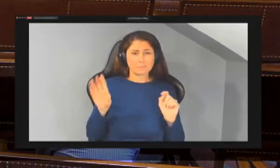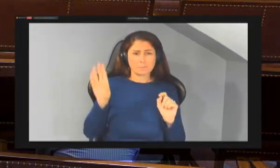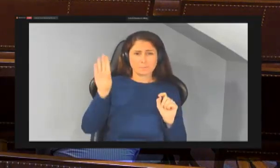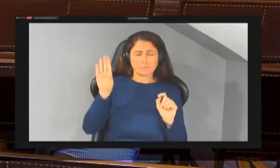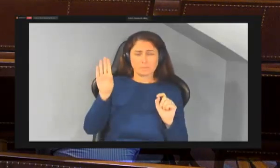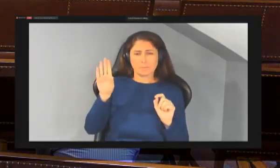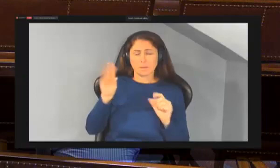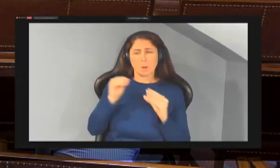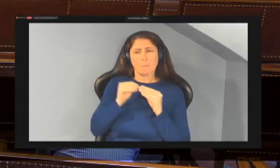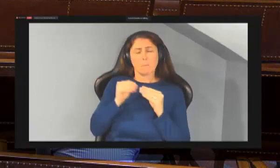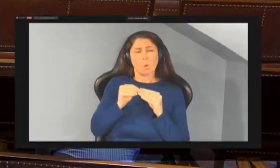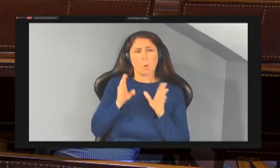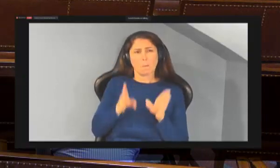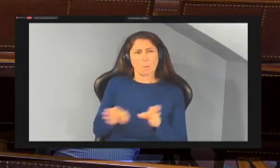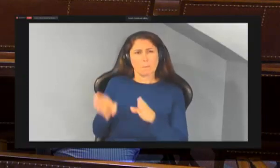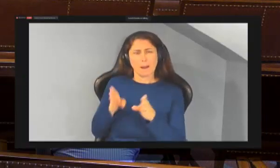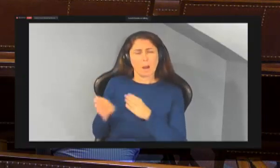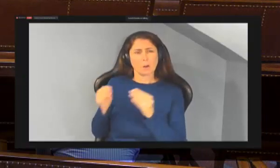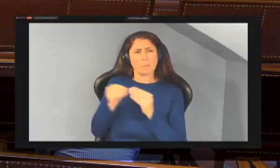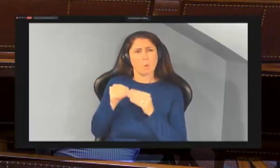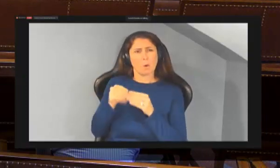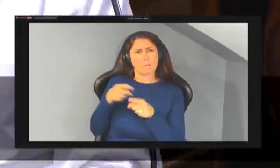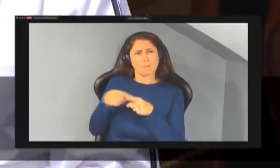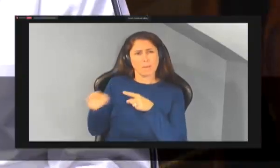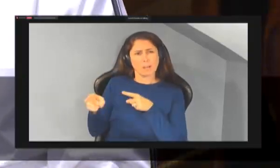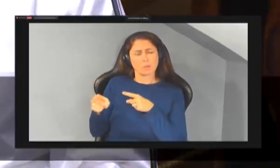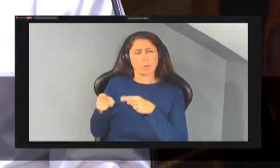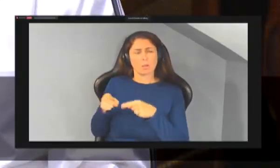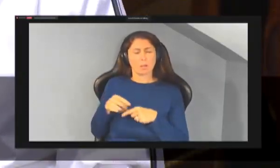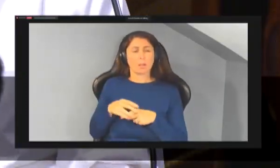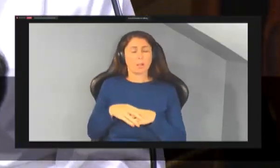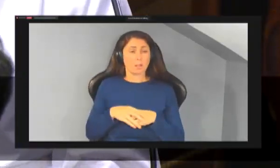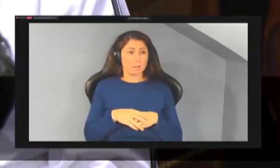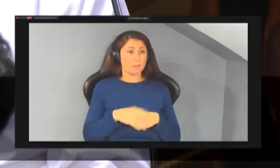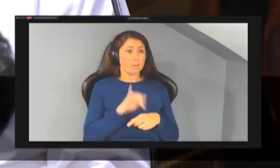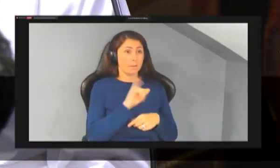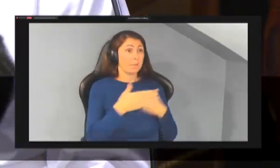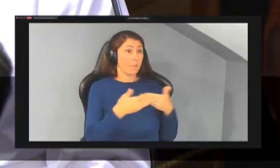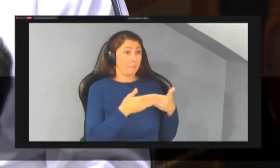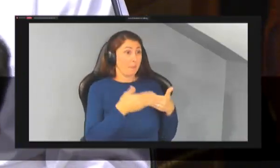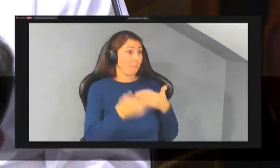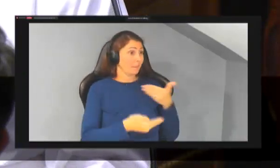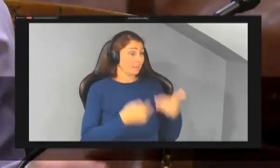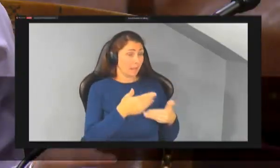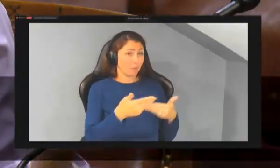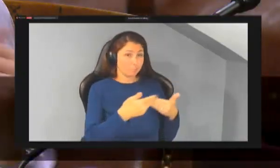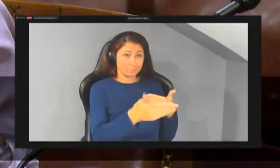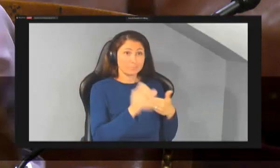prepared and professional. You know, the Game Commission wants the baby step and so on. So if we,